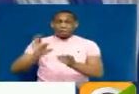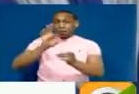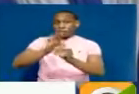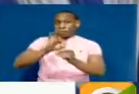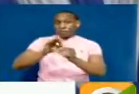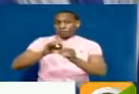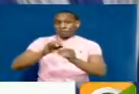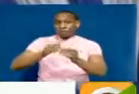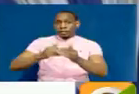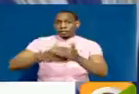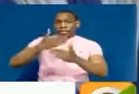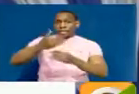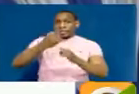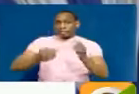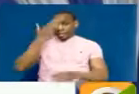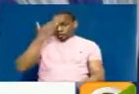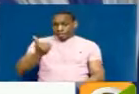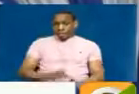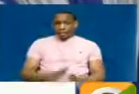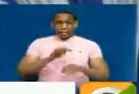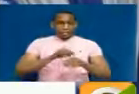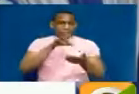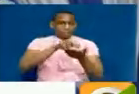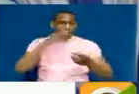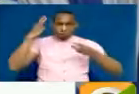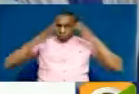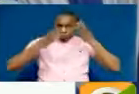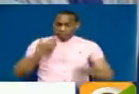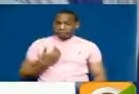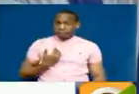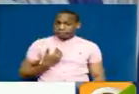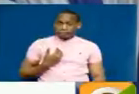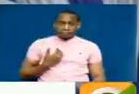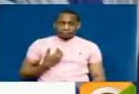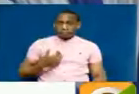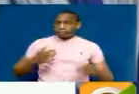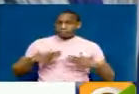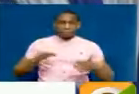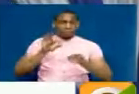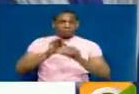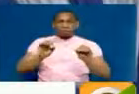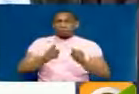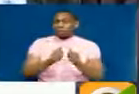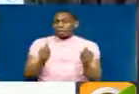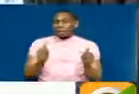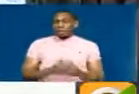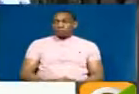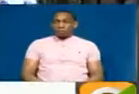kupiga kura mwaka ujao. Kwa sababu tukiwa na hali ya taharuki, watu watapiga kura